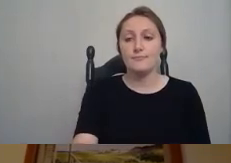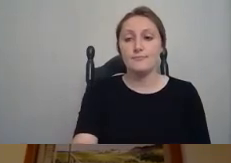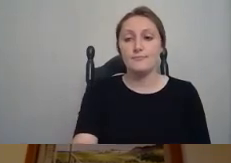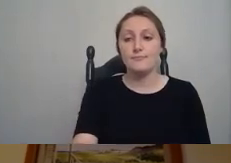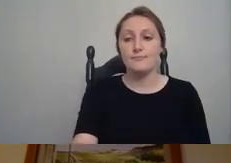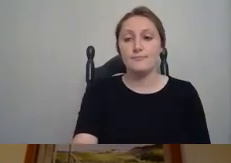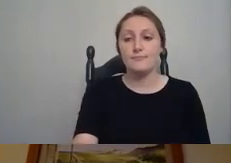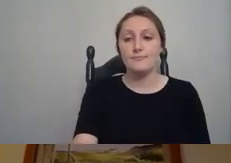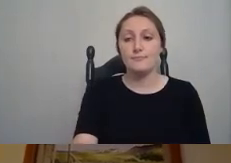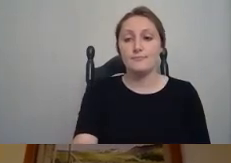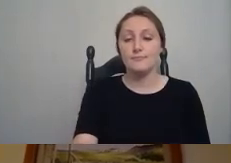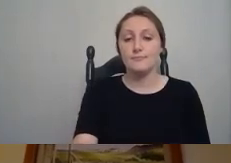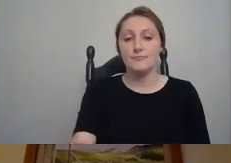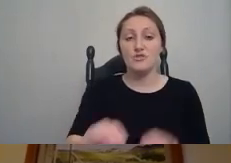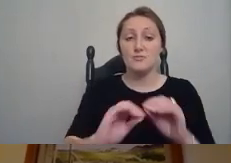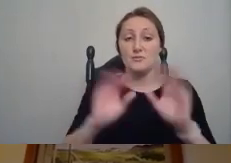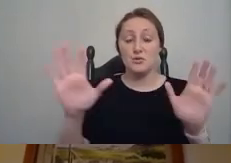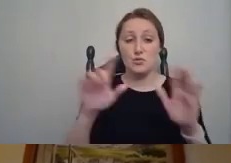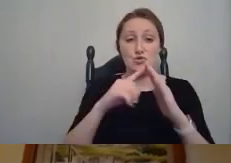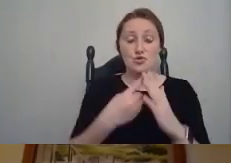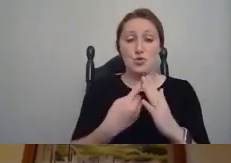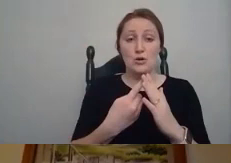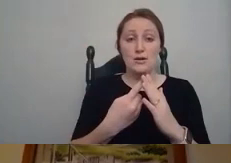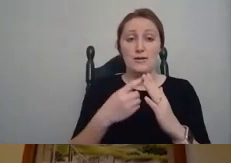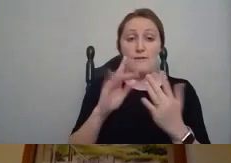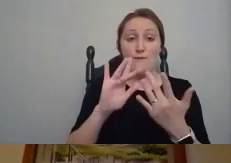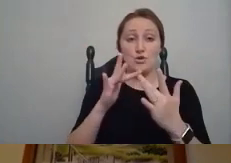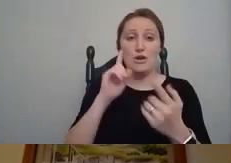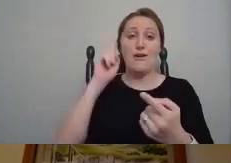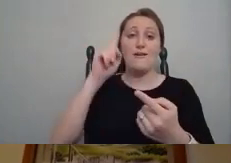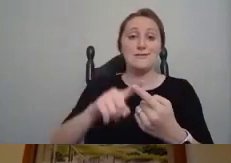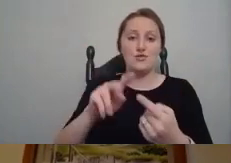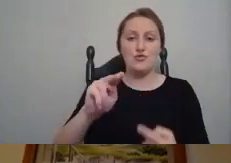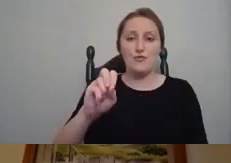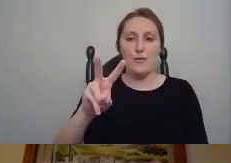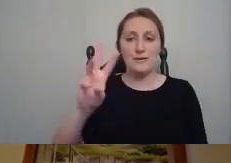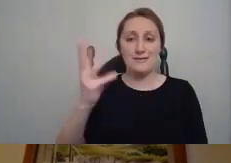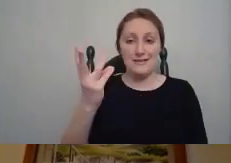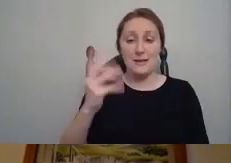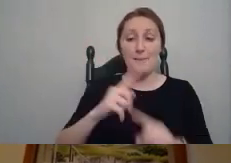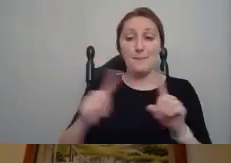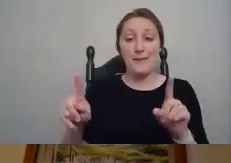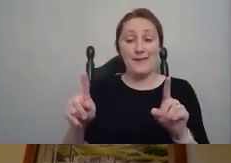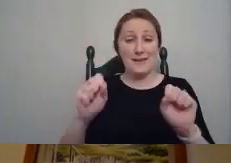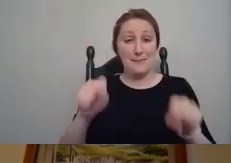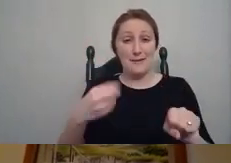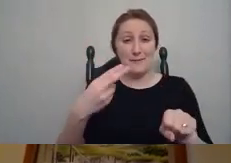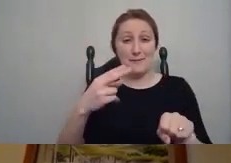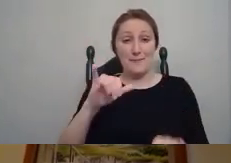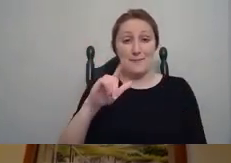Just to be clear, we are starting virtually until November 6th, but is it possible that the hybrid option is